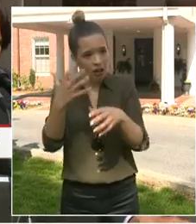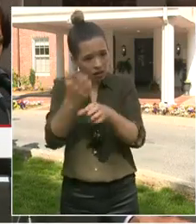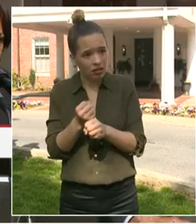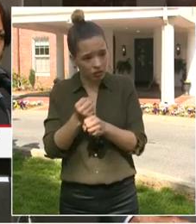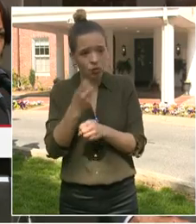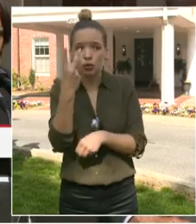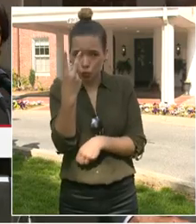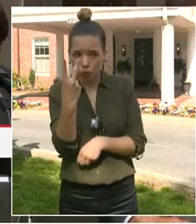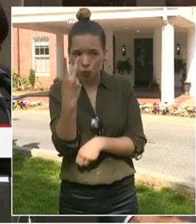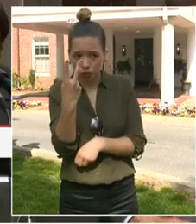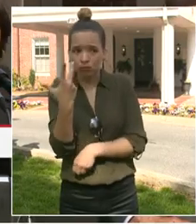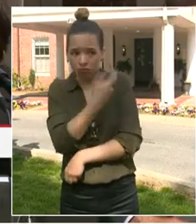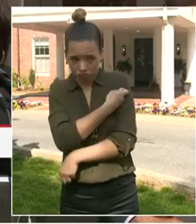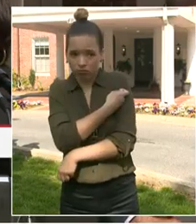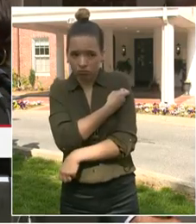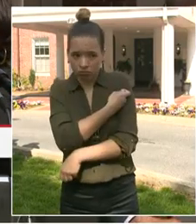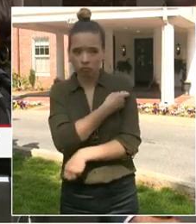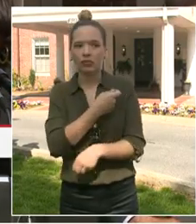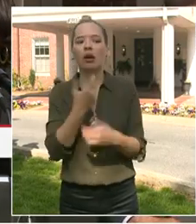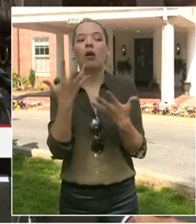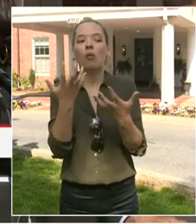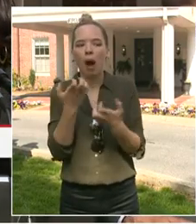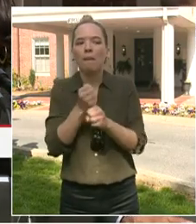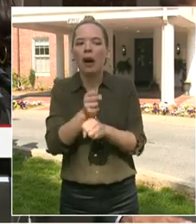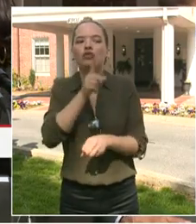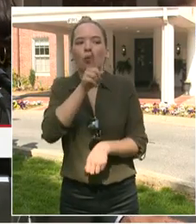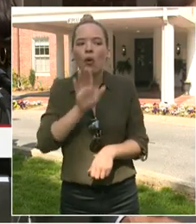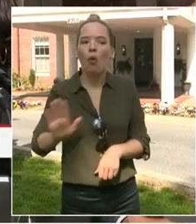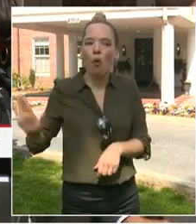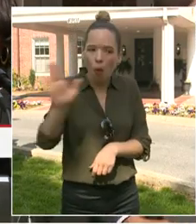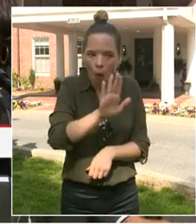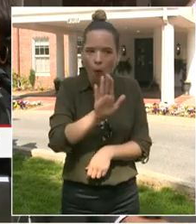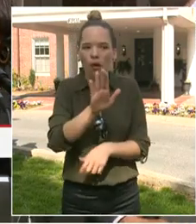up to date on all of your